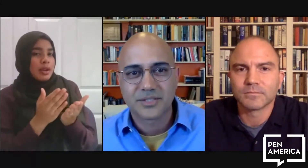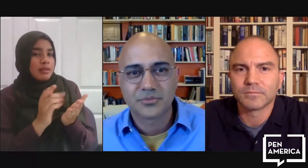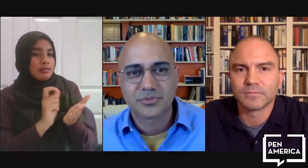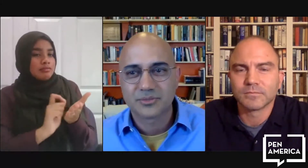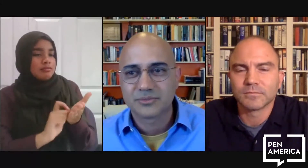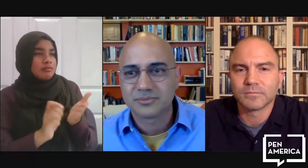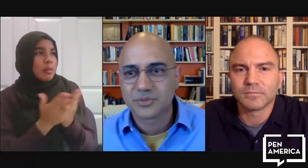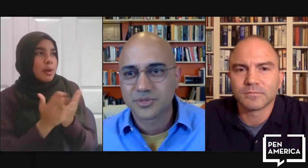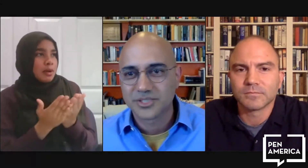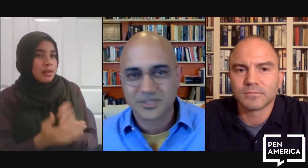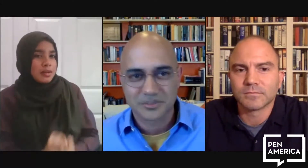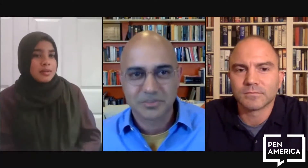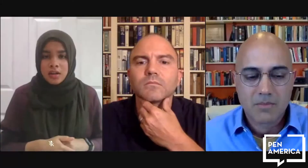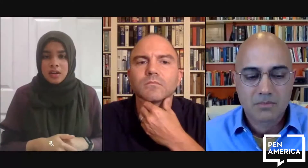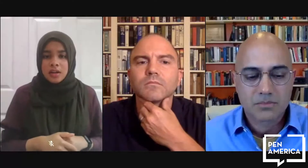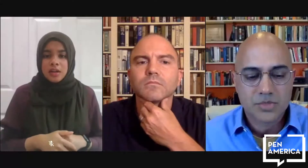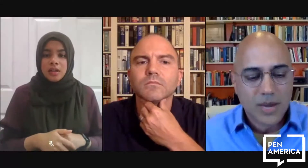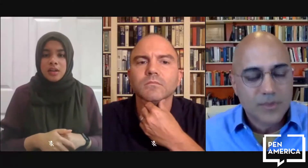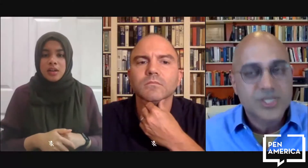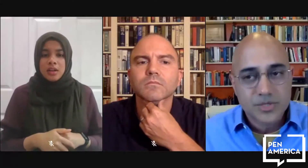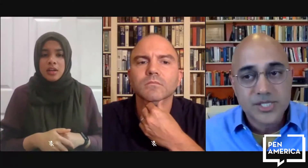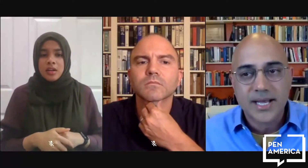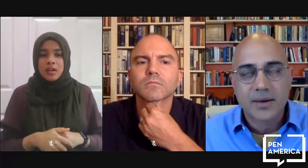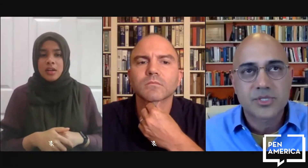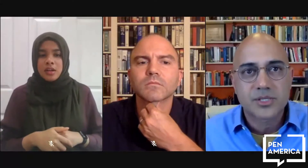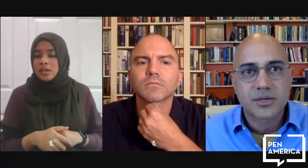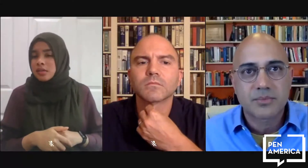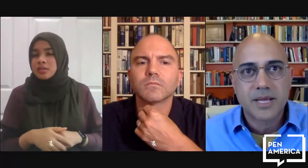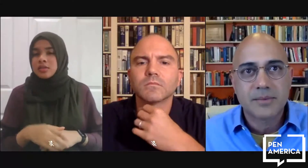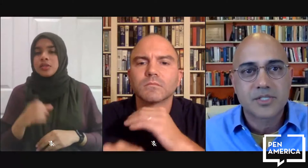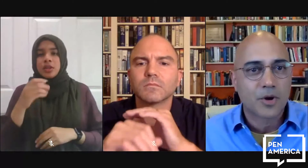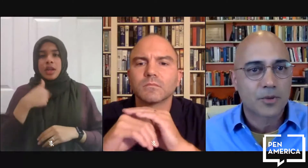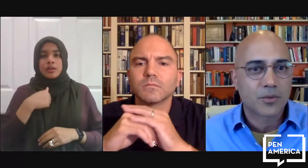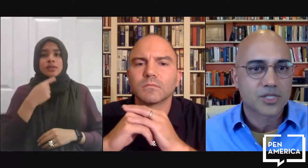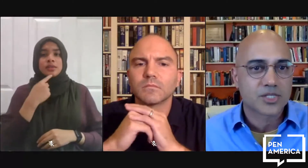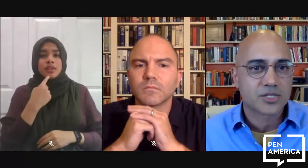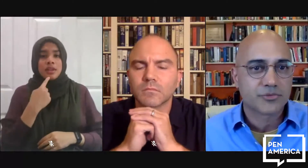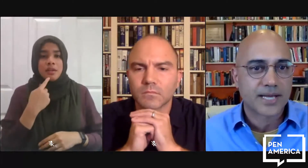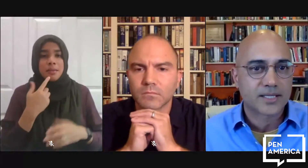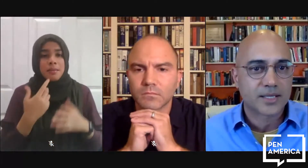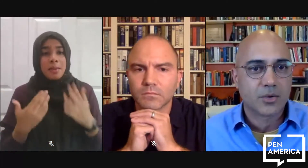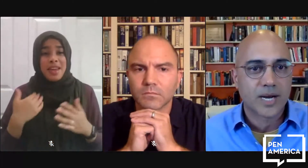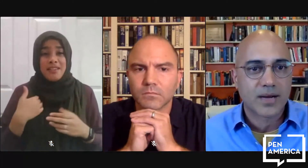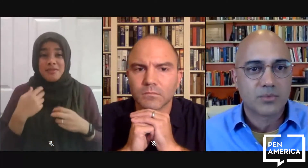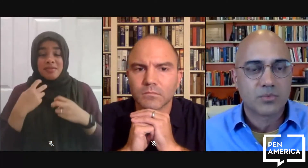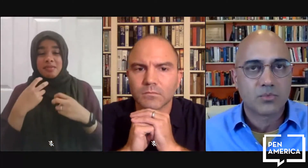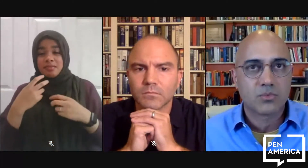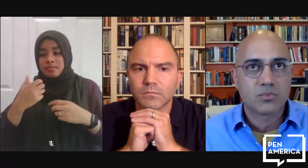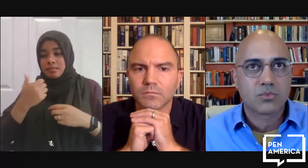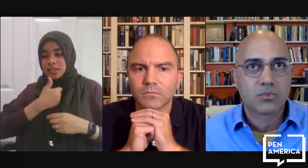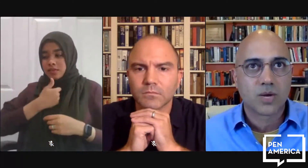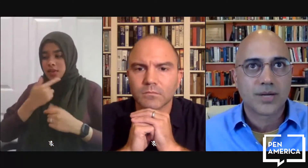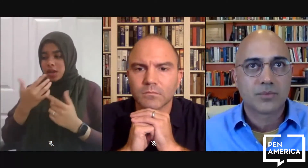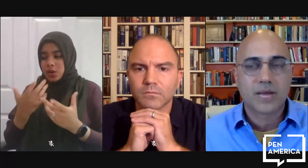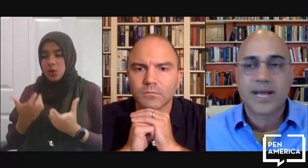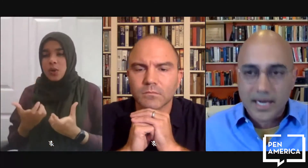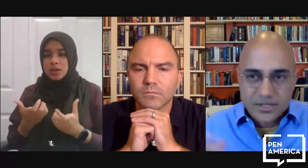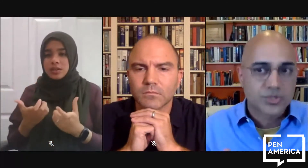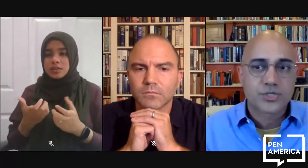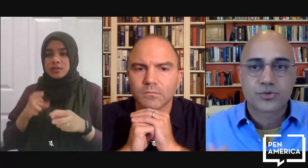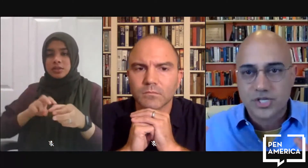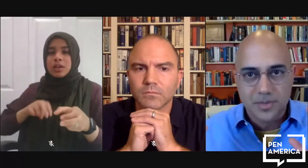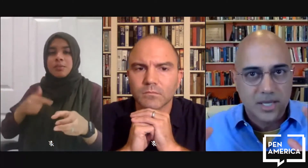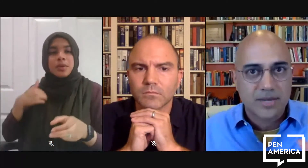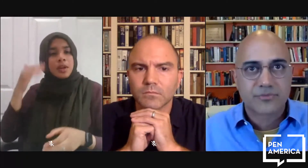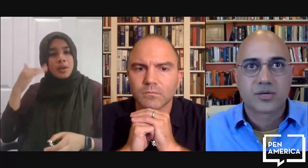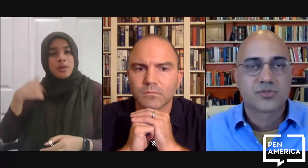And for doing this. So I was saying, there maybe is a part of me that wants to deflect. When I had a high school